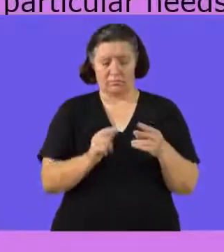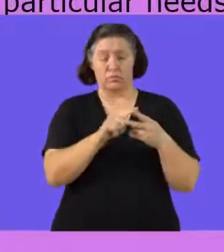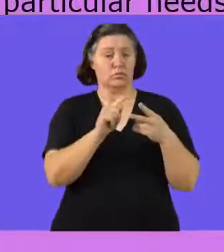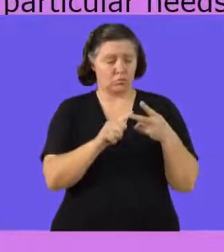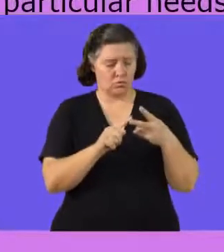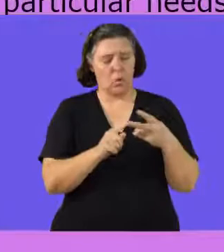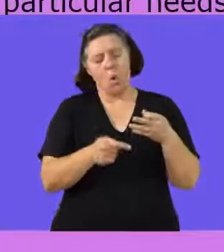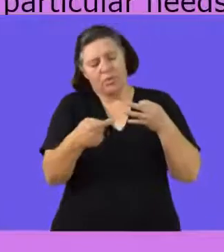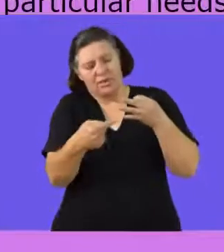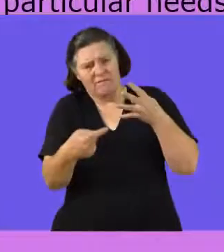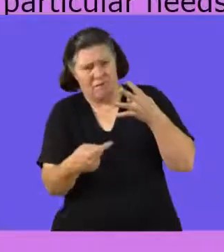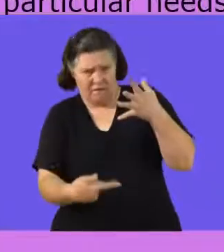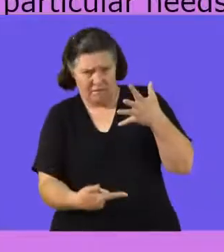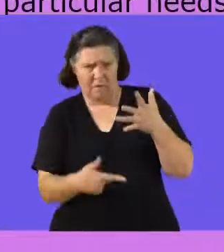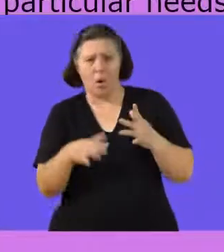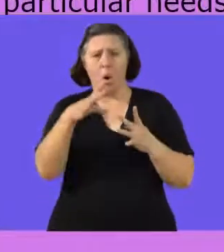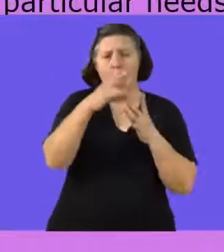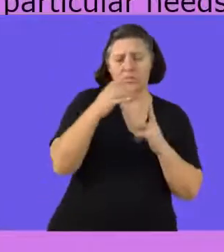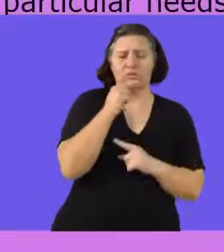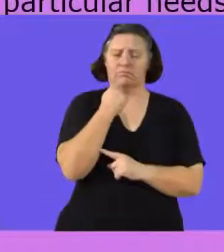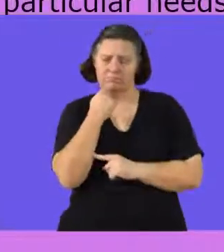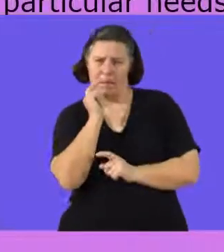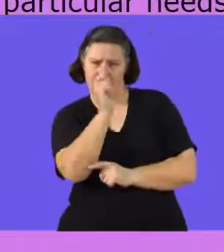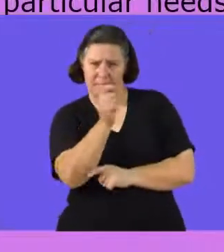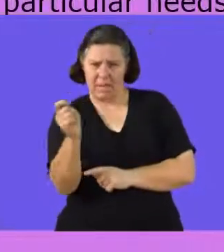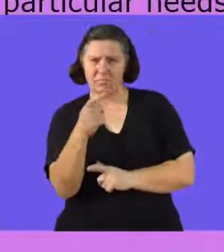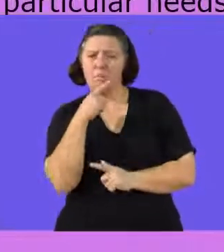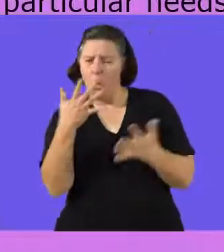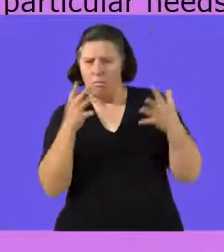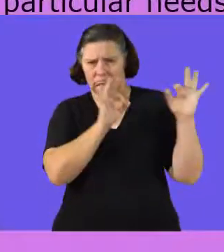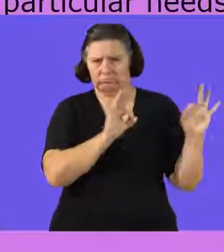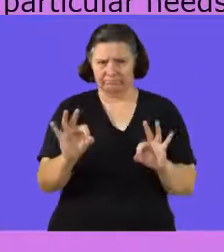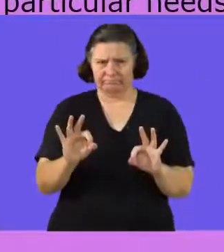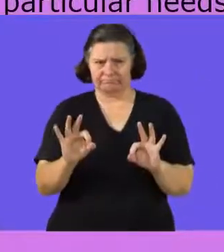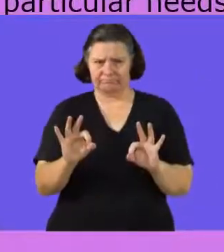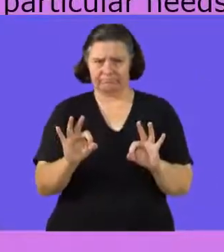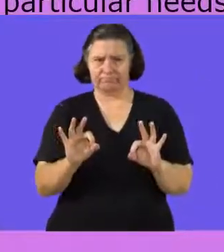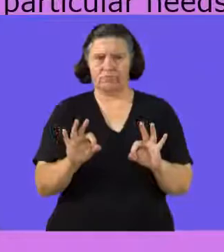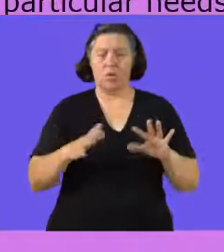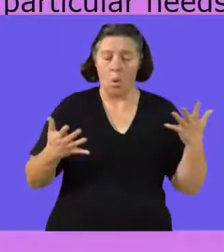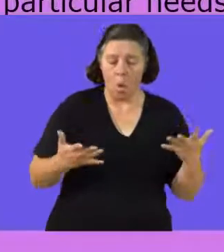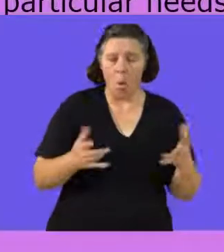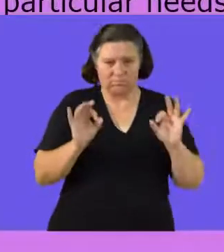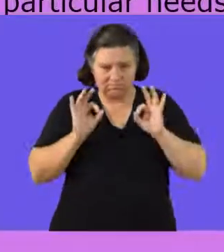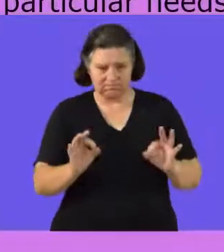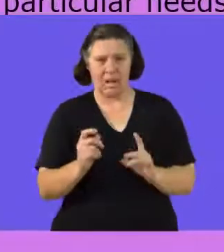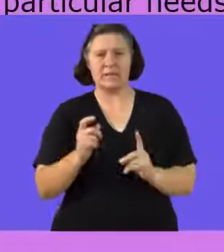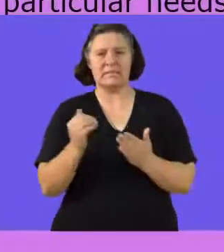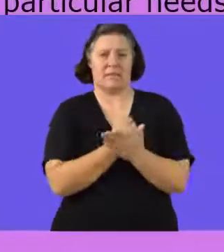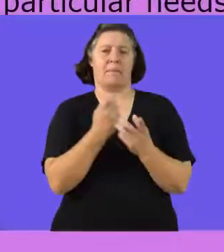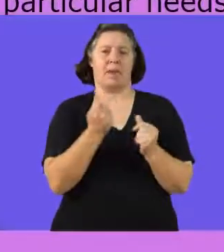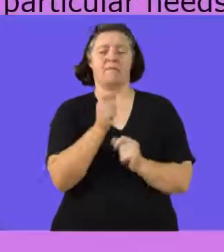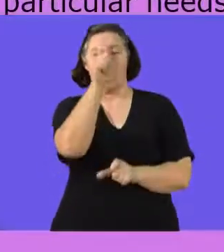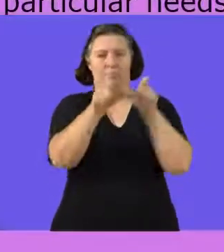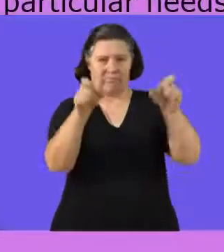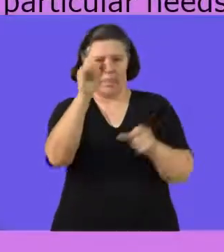or more different options for a tariff system to determine the most appropriate or most cost-effective option